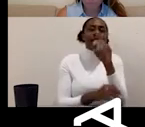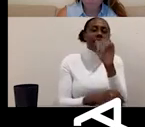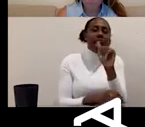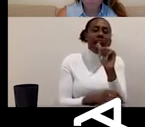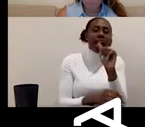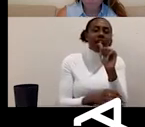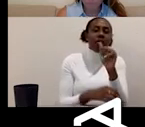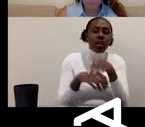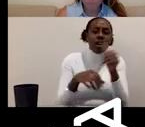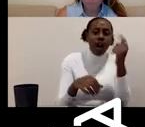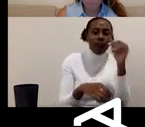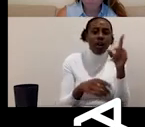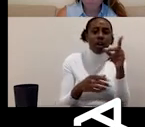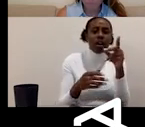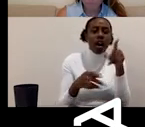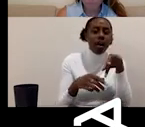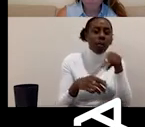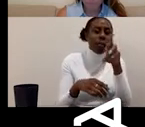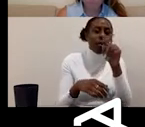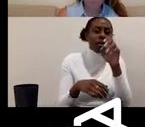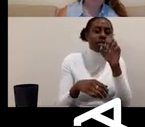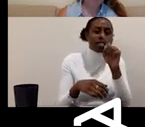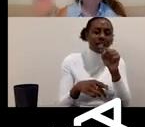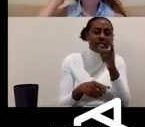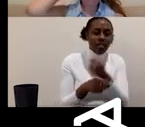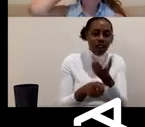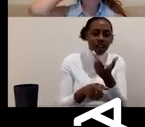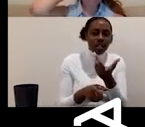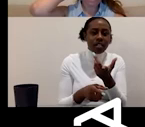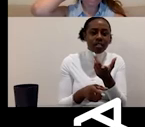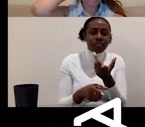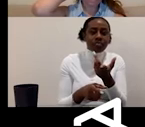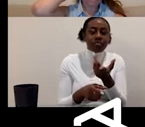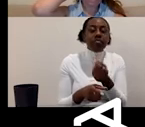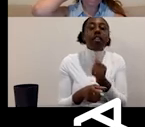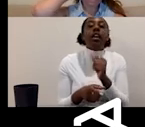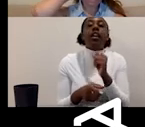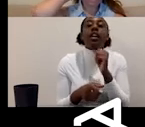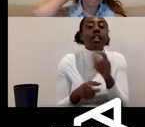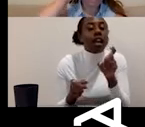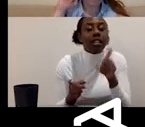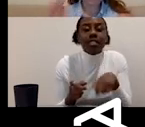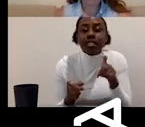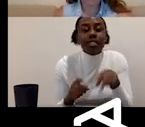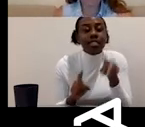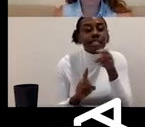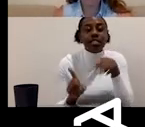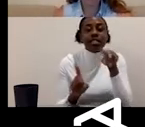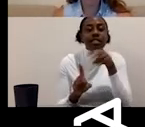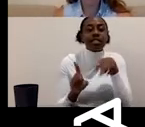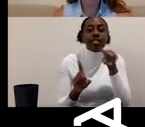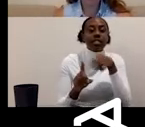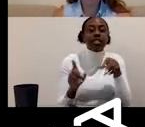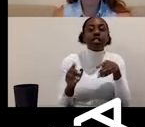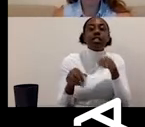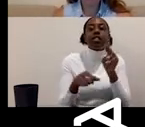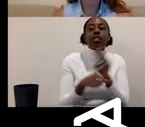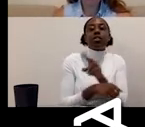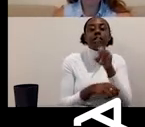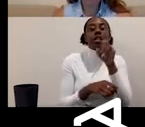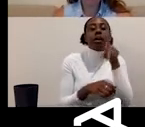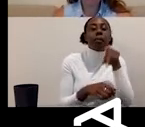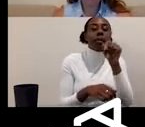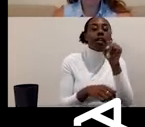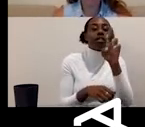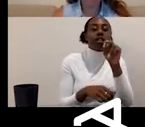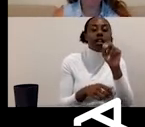right? Rolling back unwarranted surveillance through the Patriot Act and closing any loopholes that Sandy was